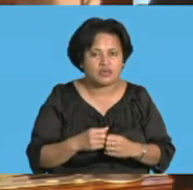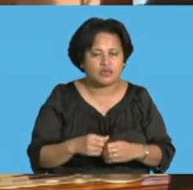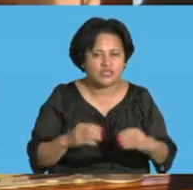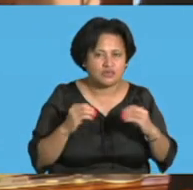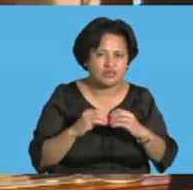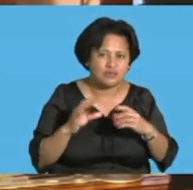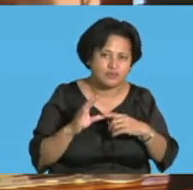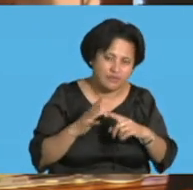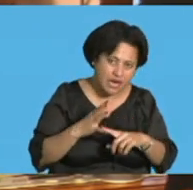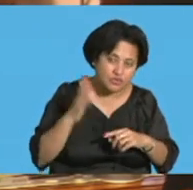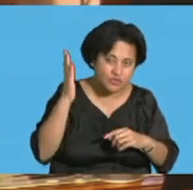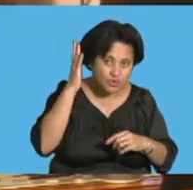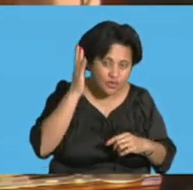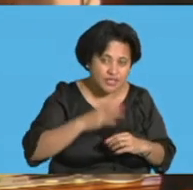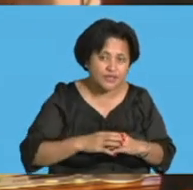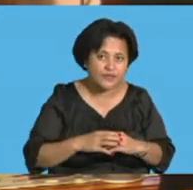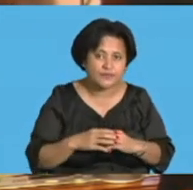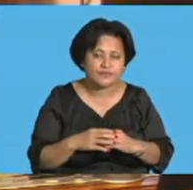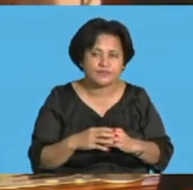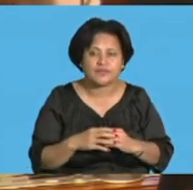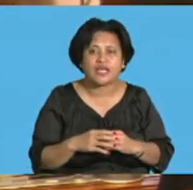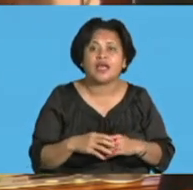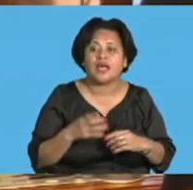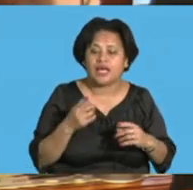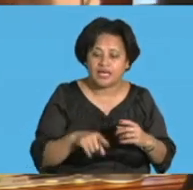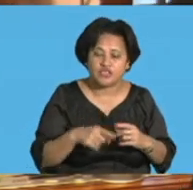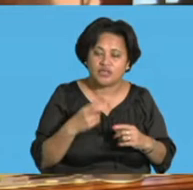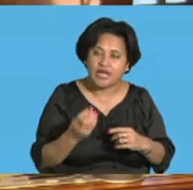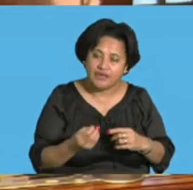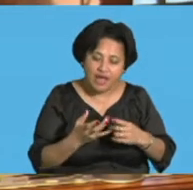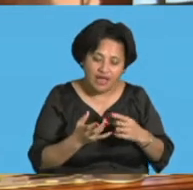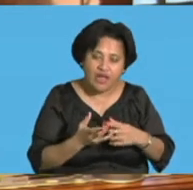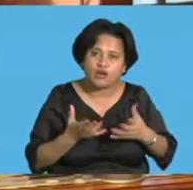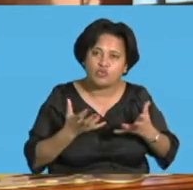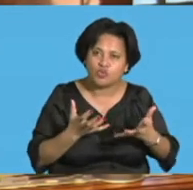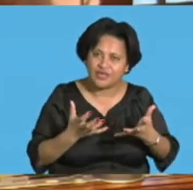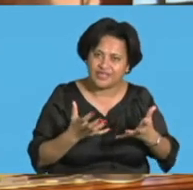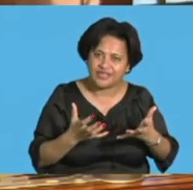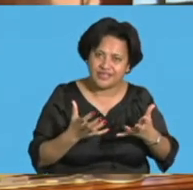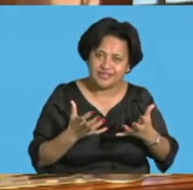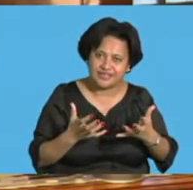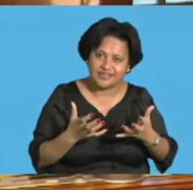facilities, construction of new school facilities, as well as finishing the rehabilitation works. This amount of